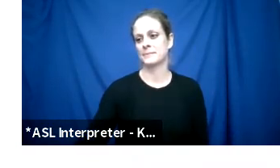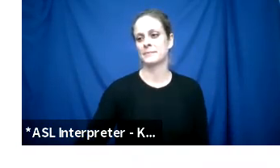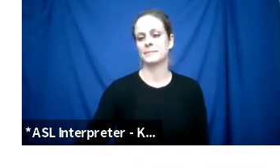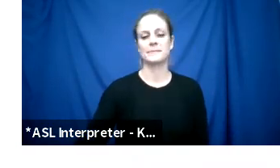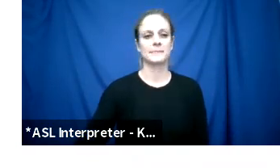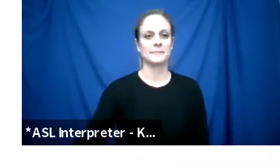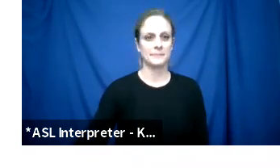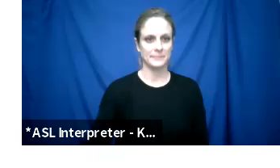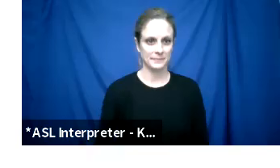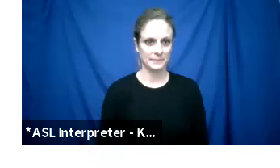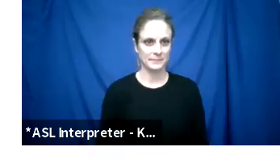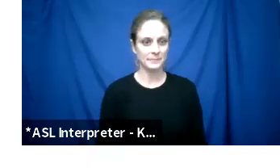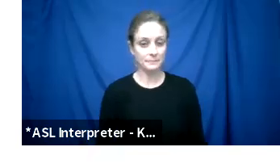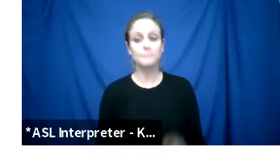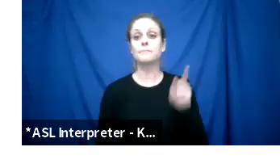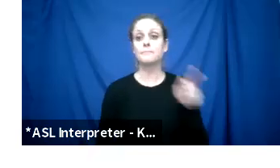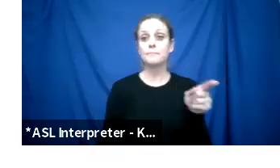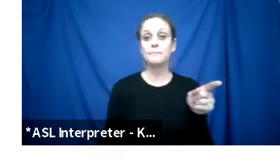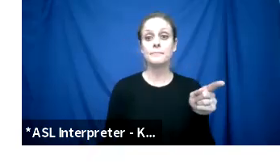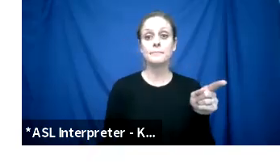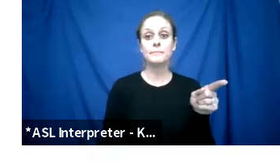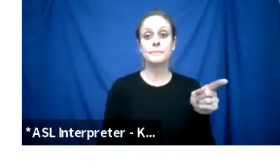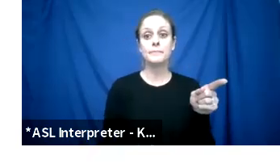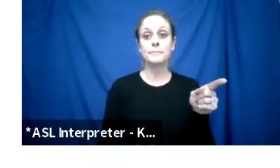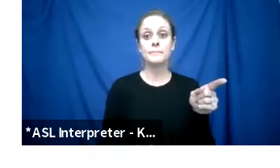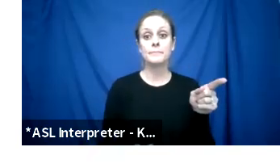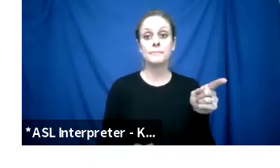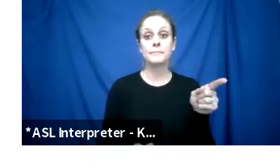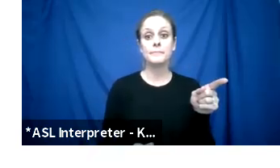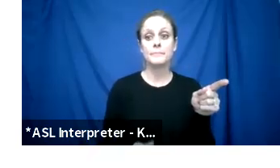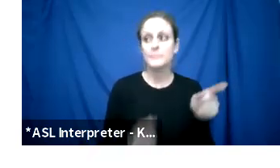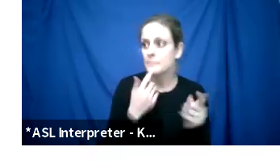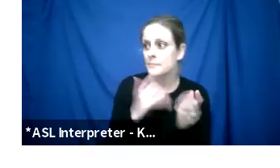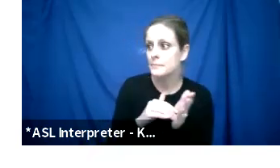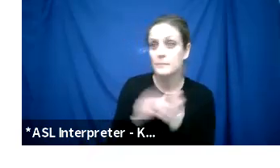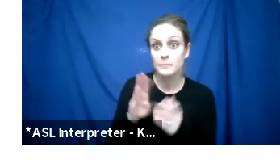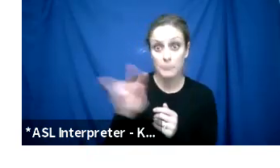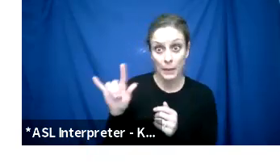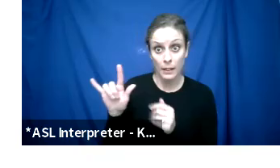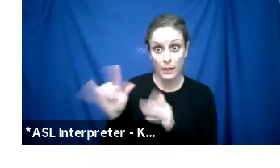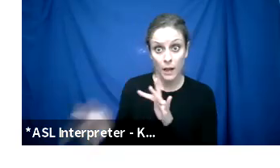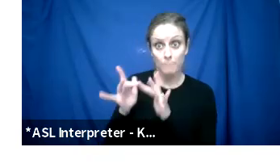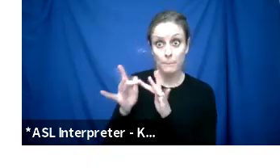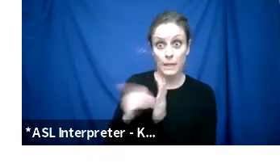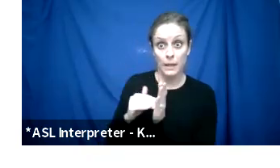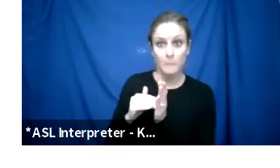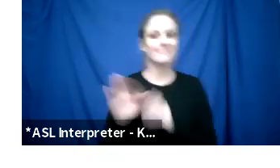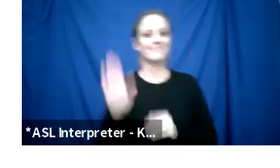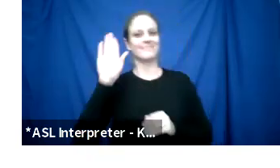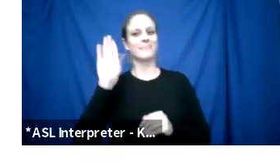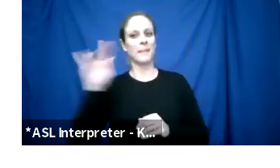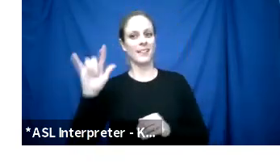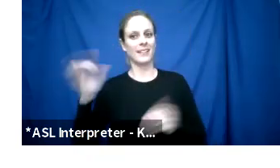And this is really in terms. Go ahead, Bill. Is Bill back? I am.